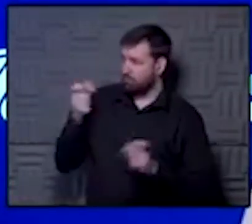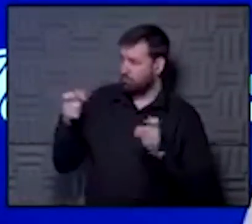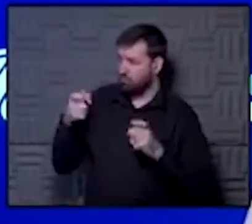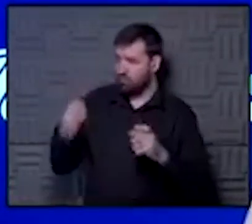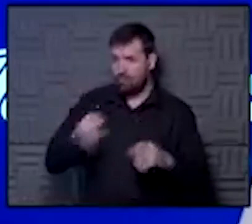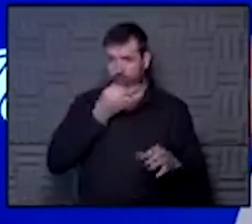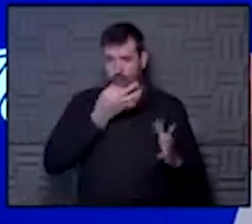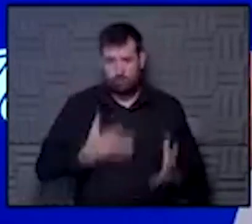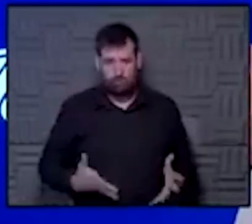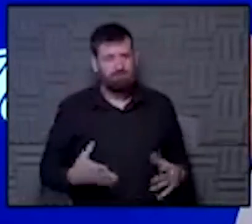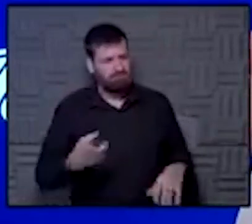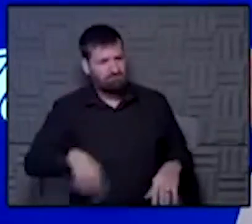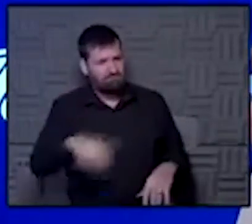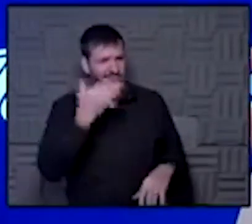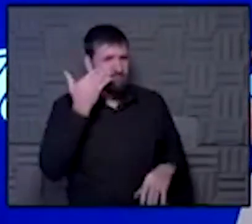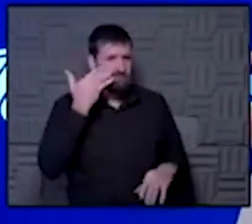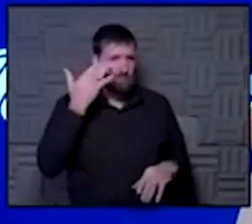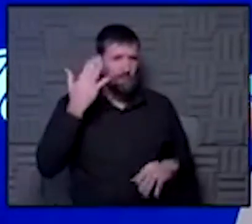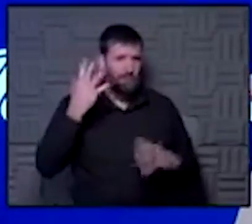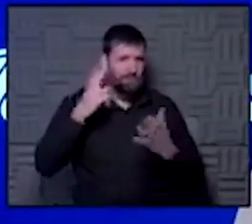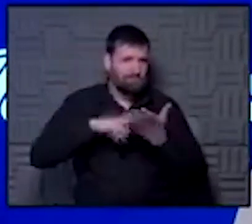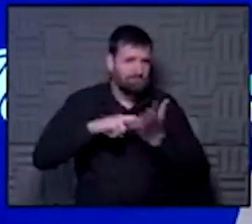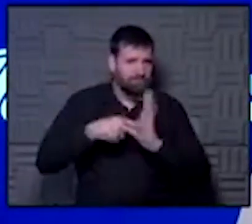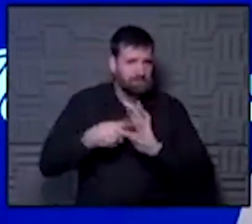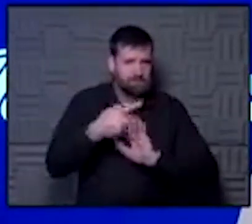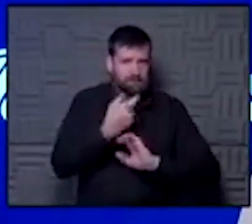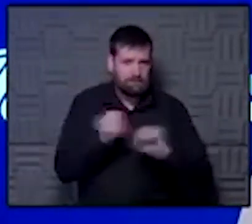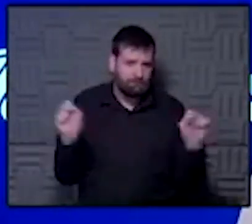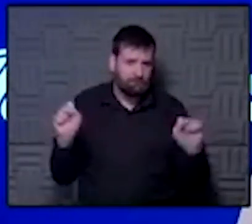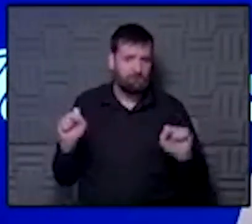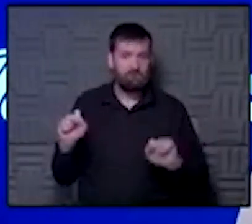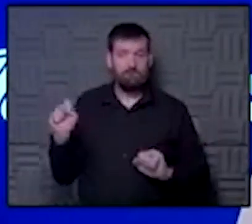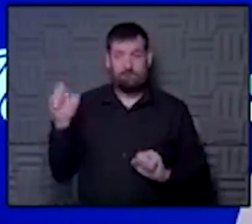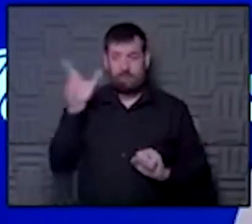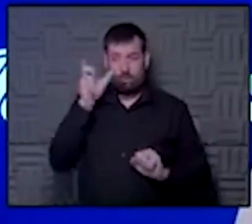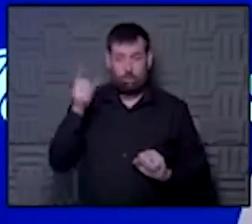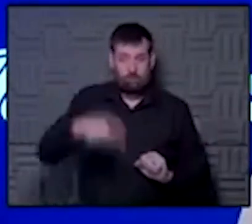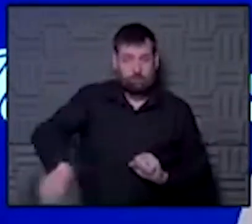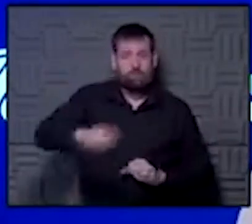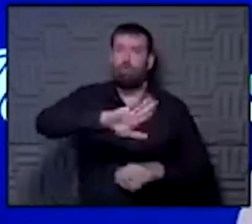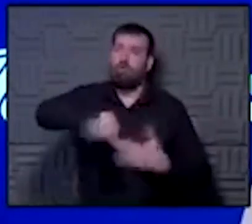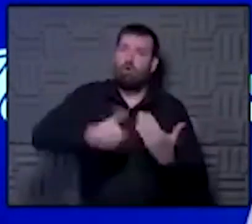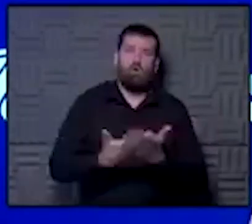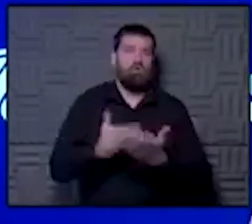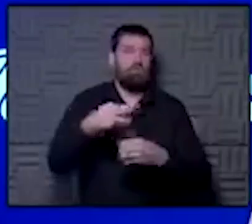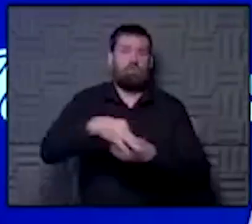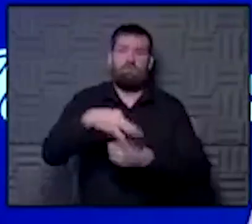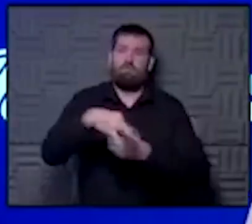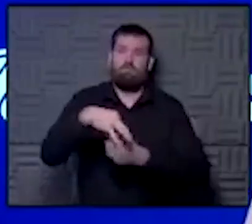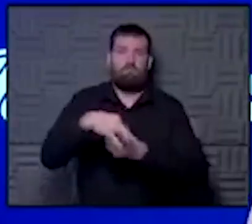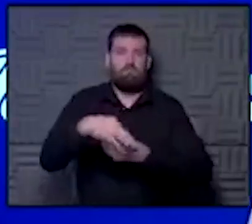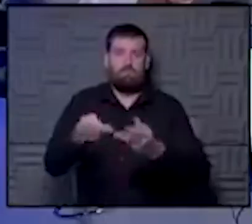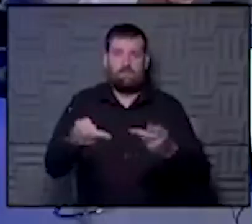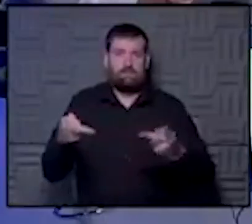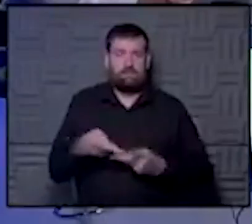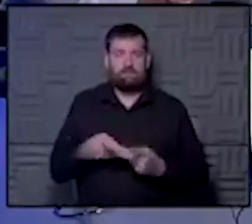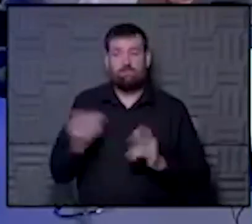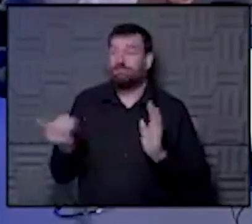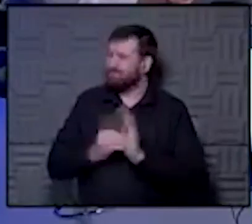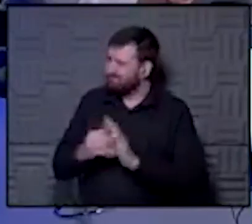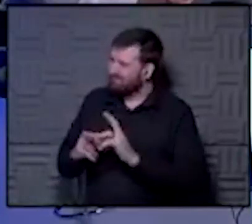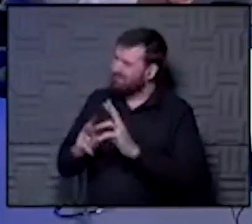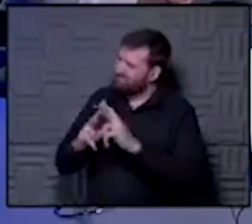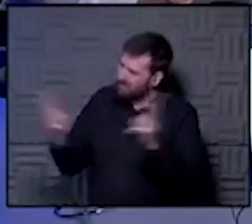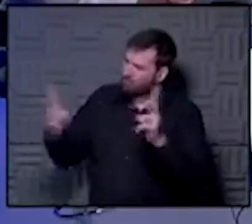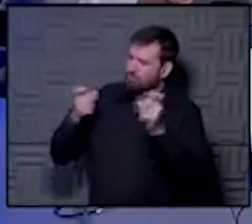mean, you guys, you know what it is to be safe, and I think that what I'm hearing is that all the polling places are doing a really good job of trying to keep things Again, safe. it's an extremely